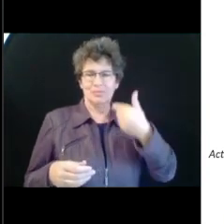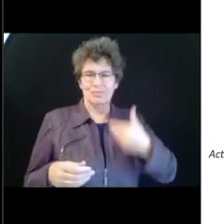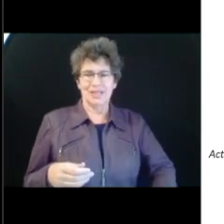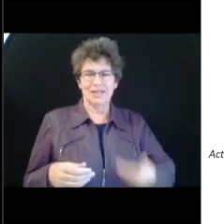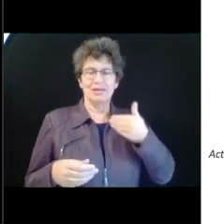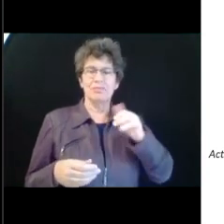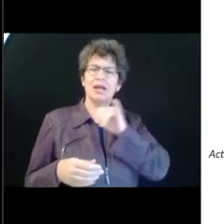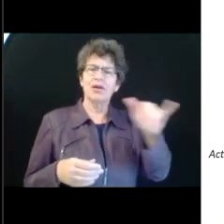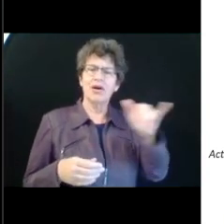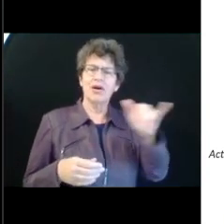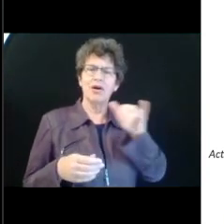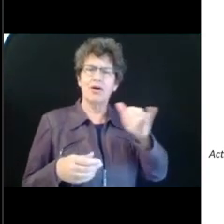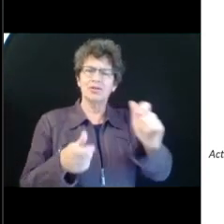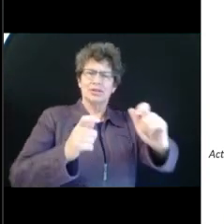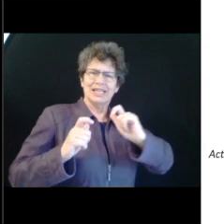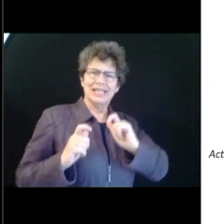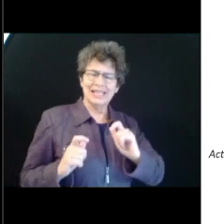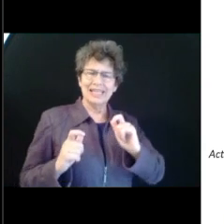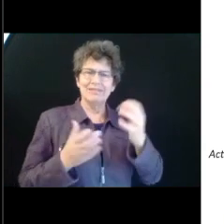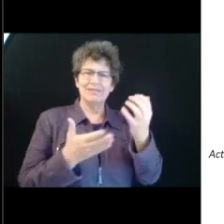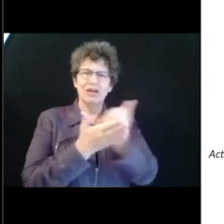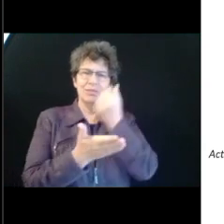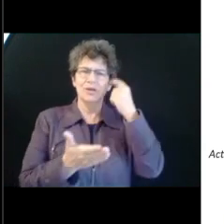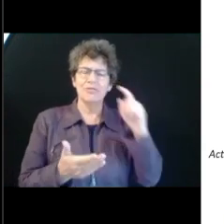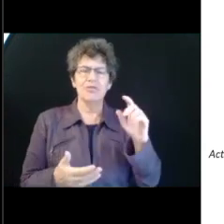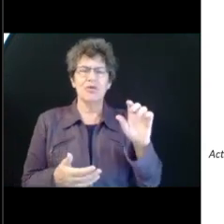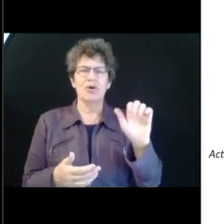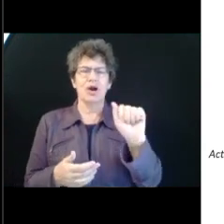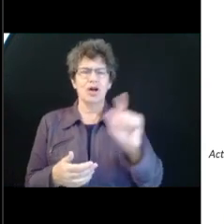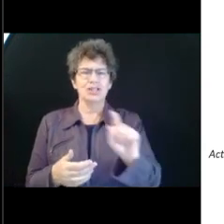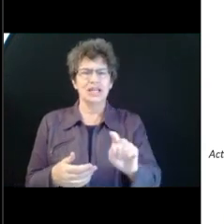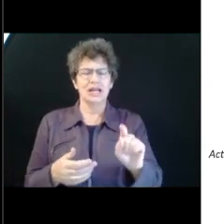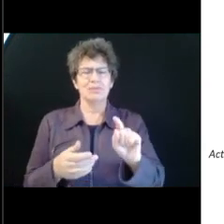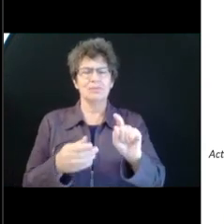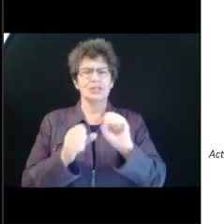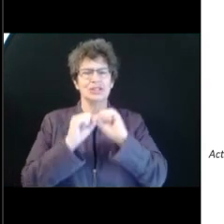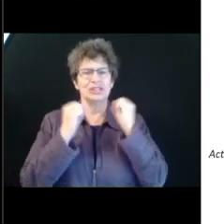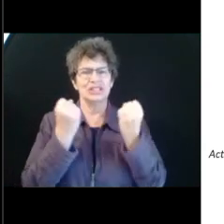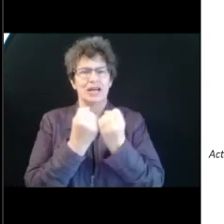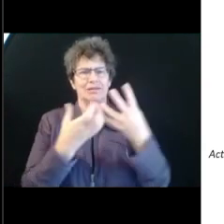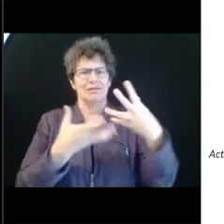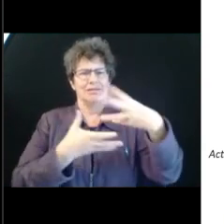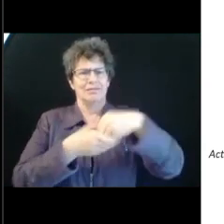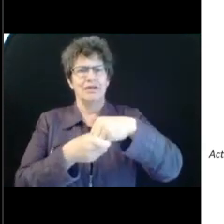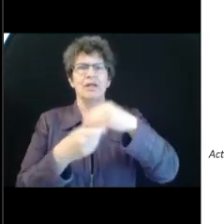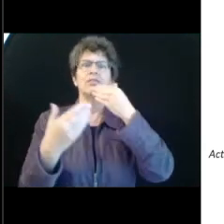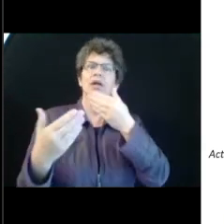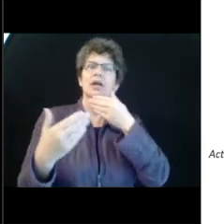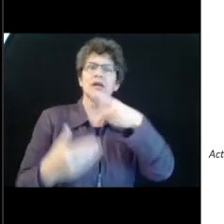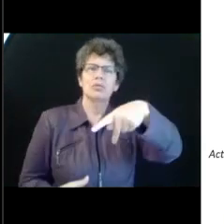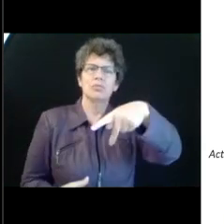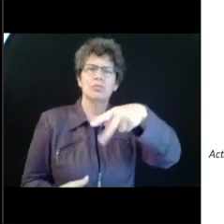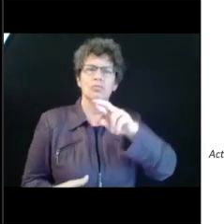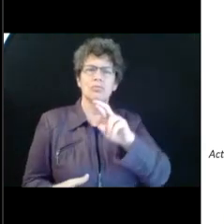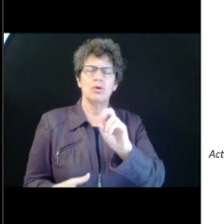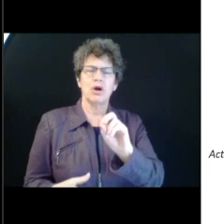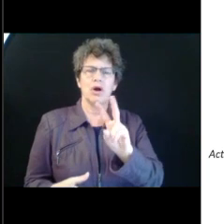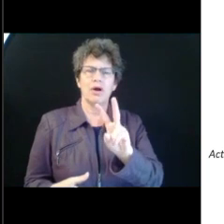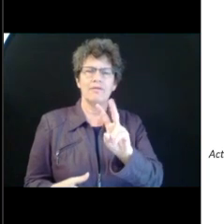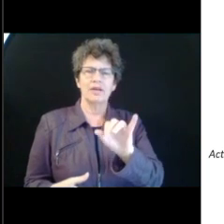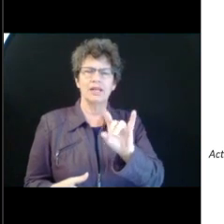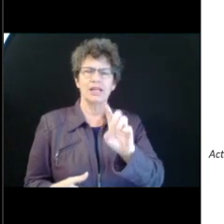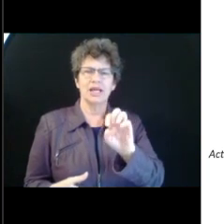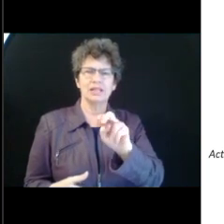us this opportunity for the Alzheimer's Society to be involved with you. We're so thankful to Providence Health for hosting the series and for providing